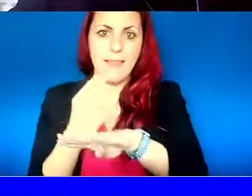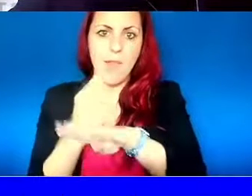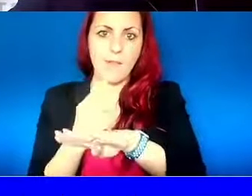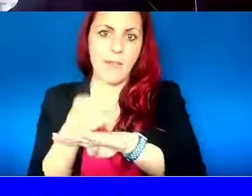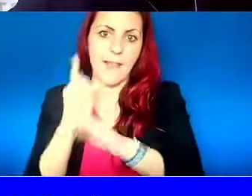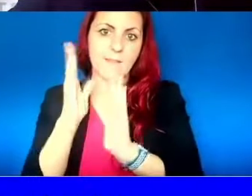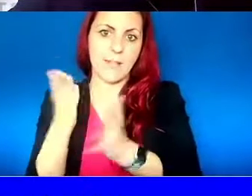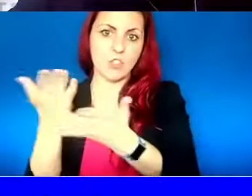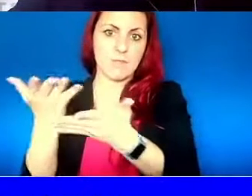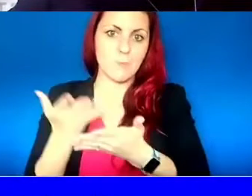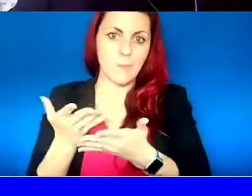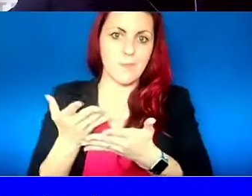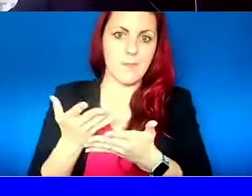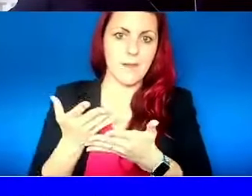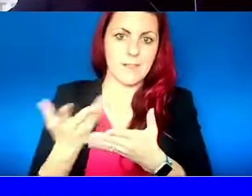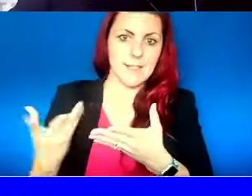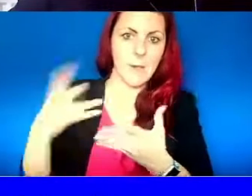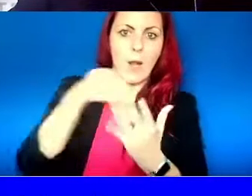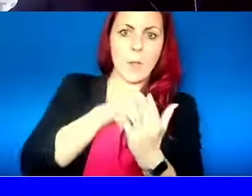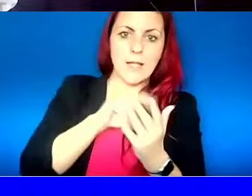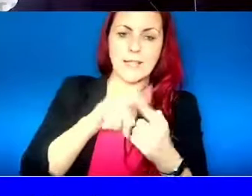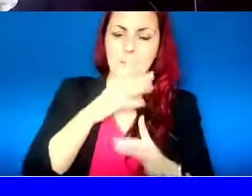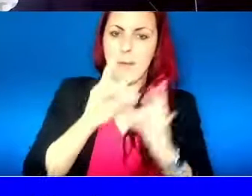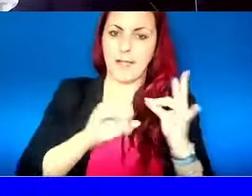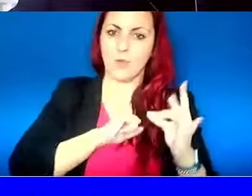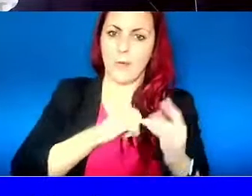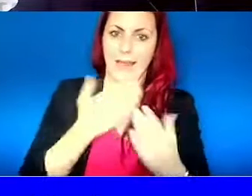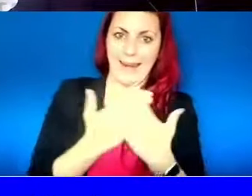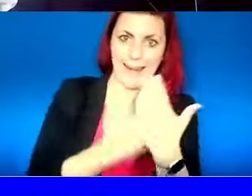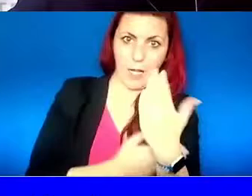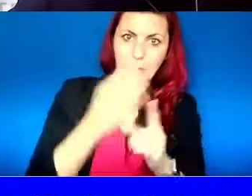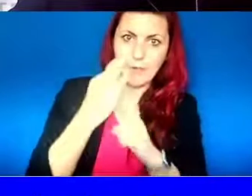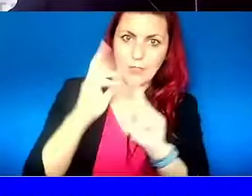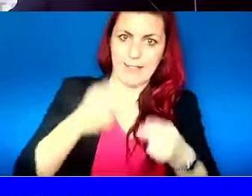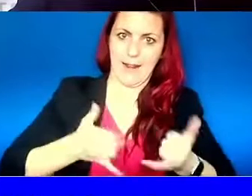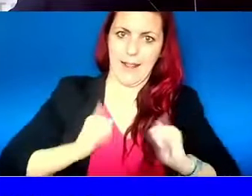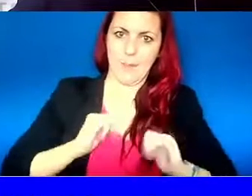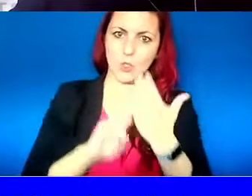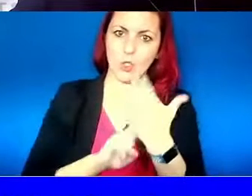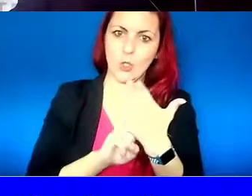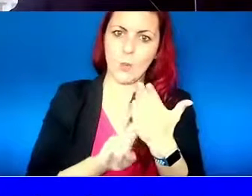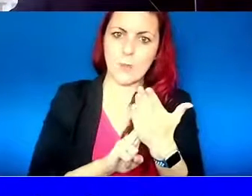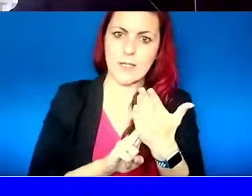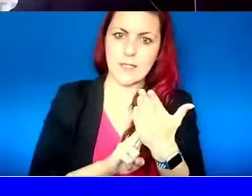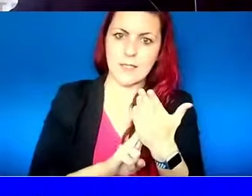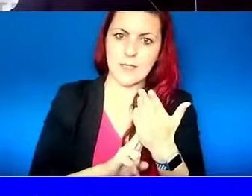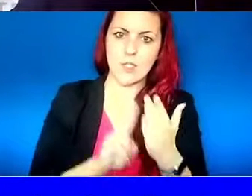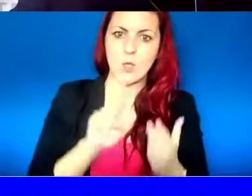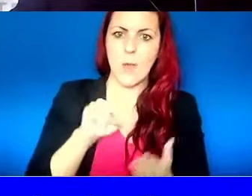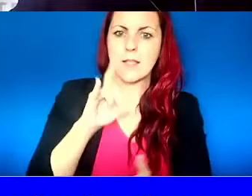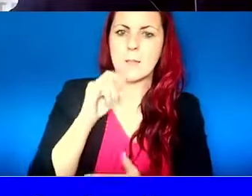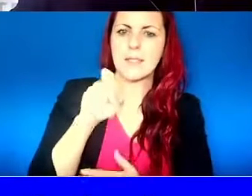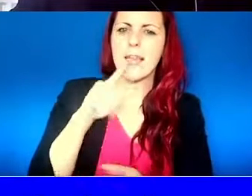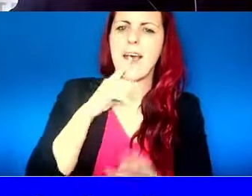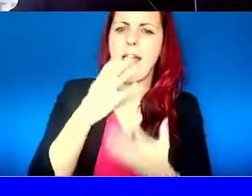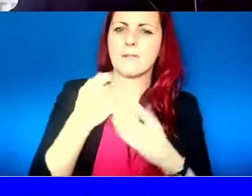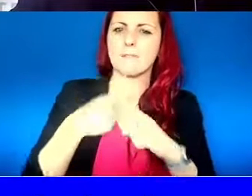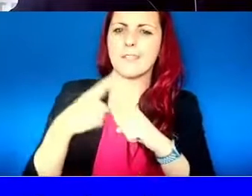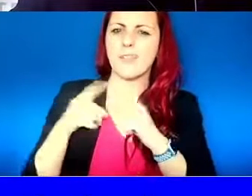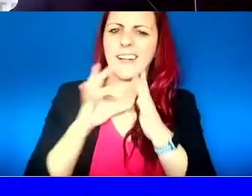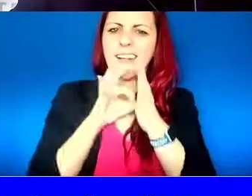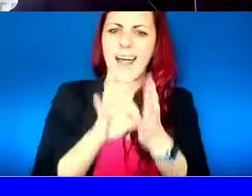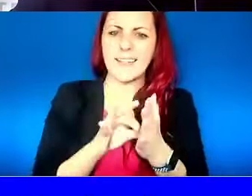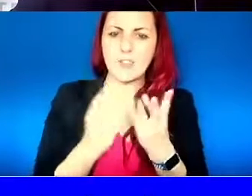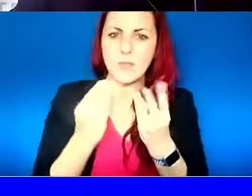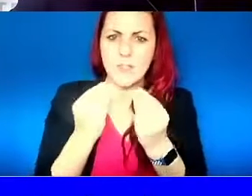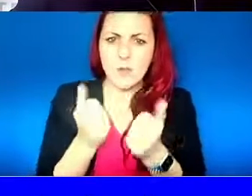into a resource for legal professionals to use. They also designed resources around how to book a